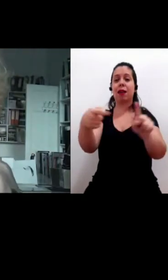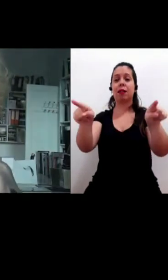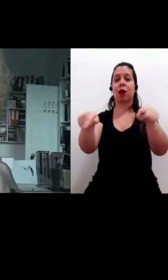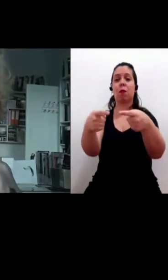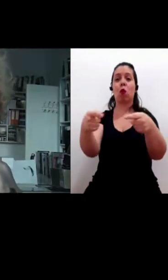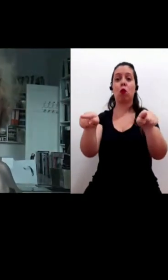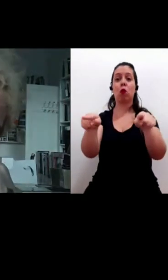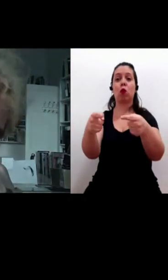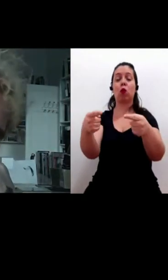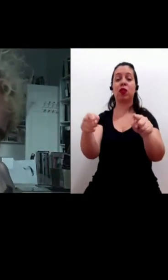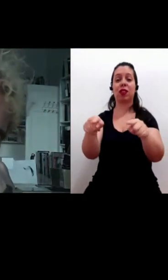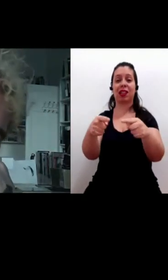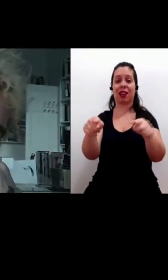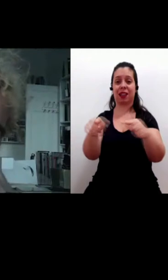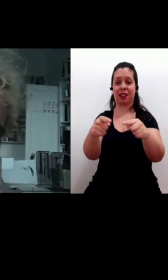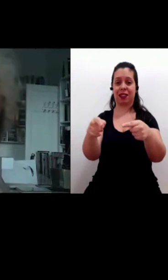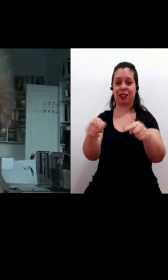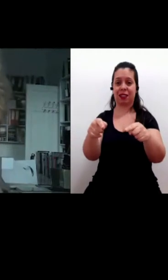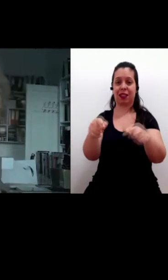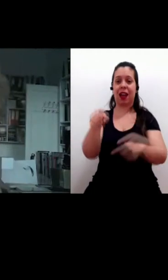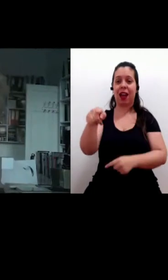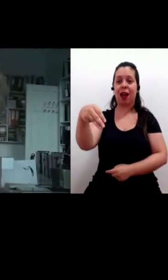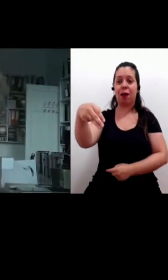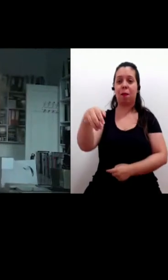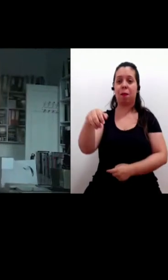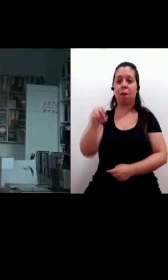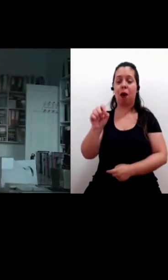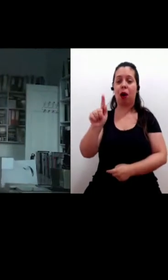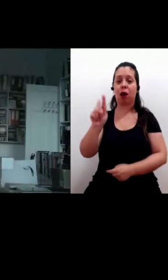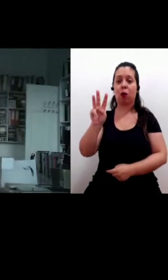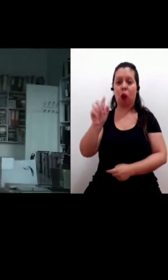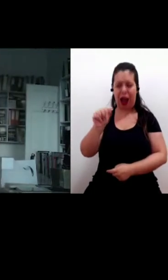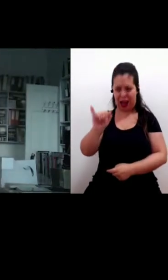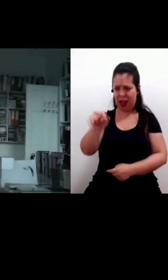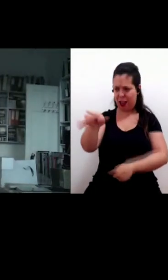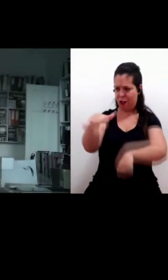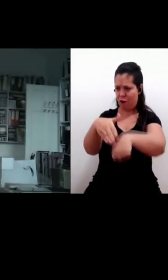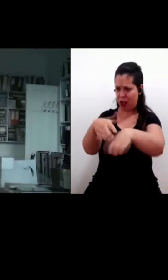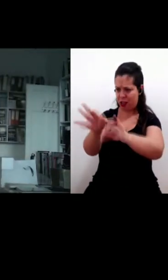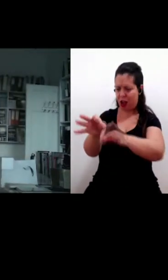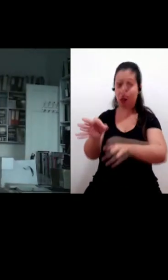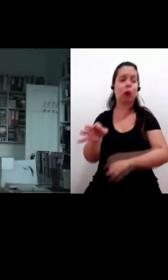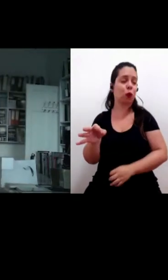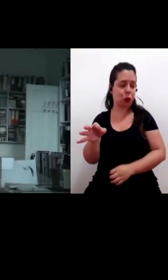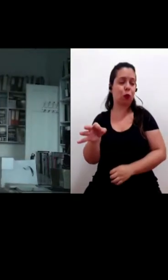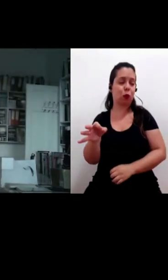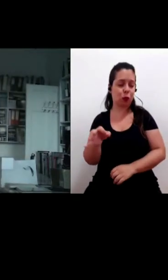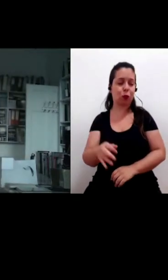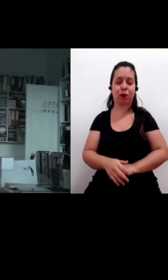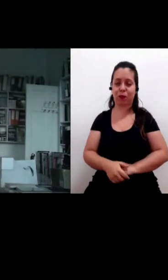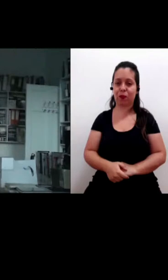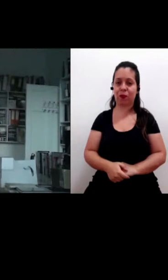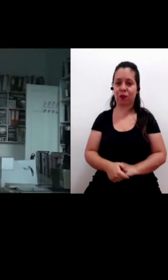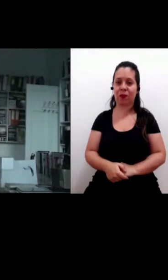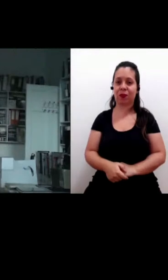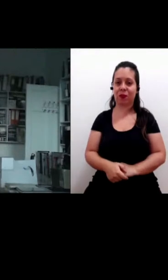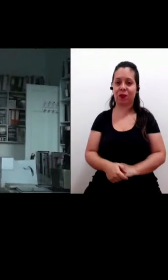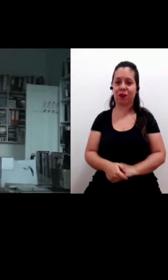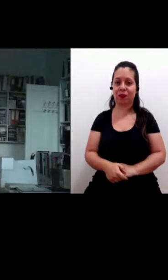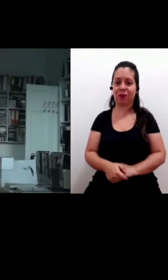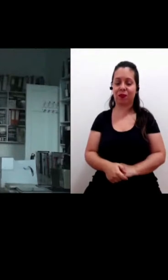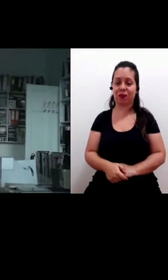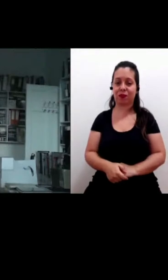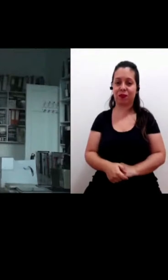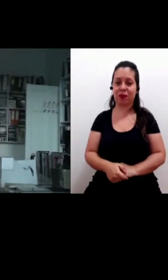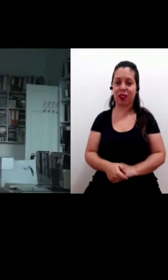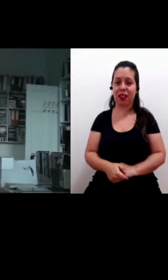that you commanded to Mogwai, right? Mogwai. And yeah. I was thinking, what I would love to ask you is,